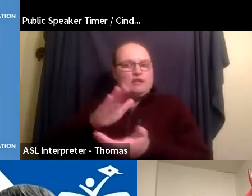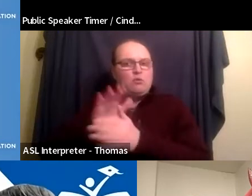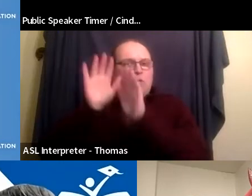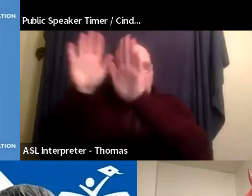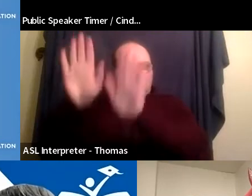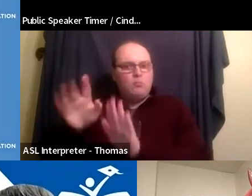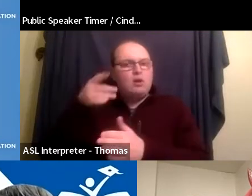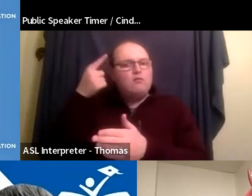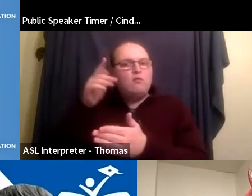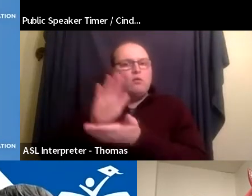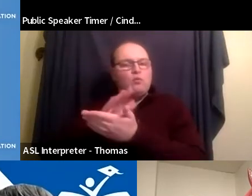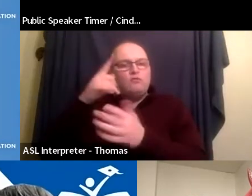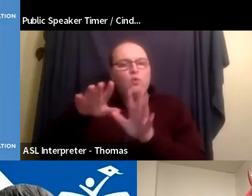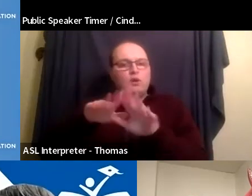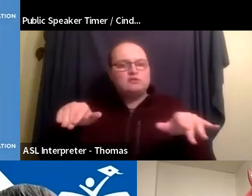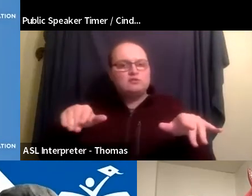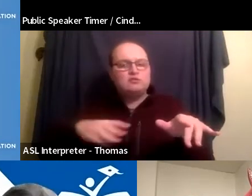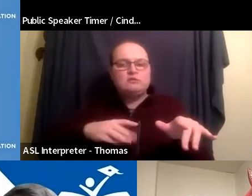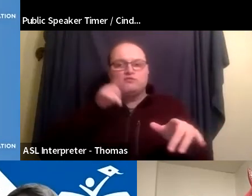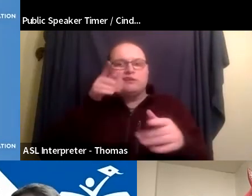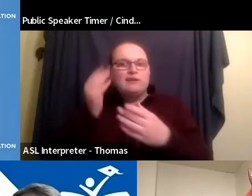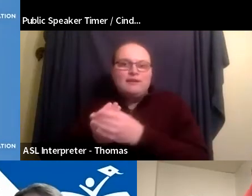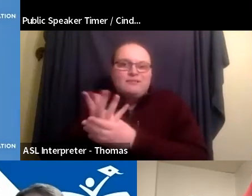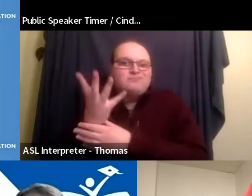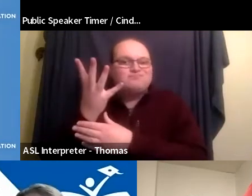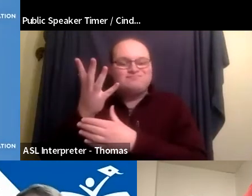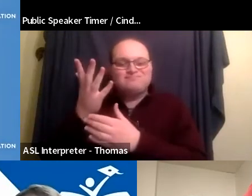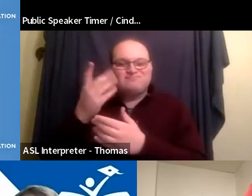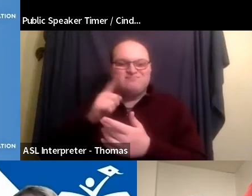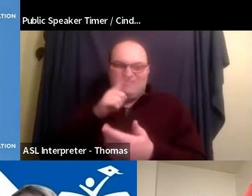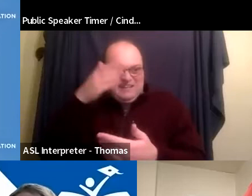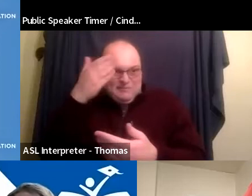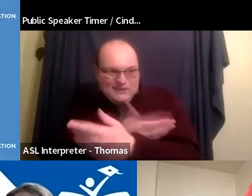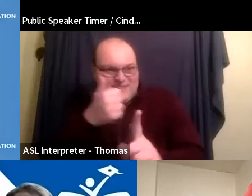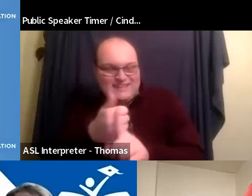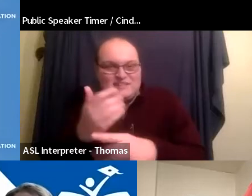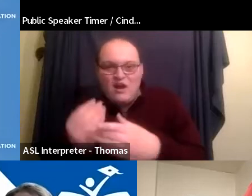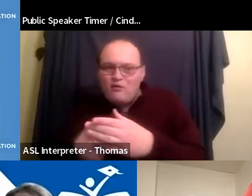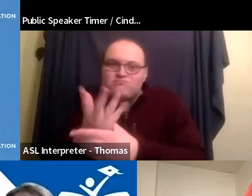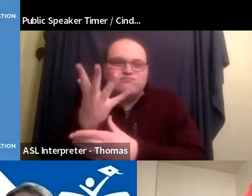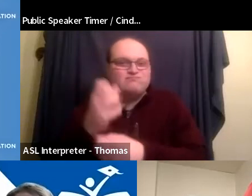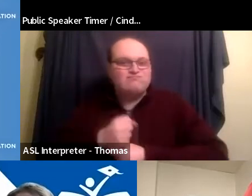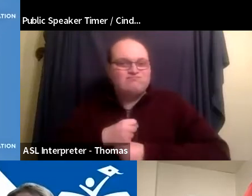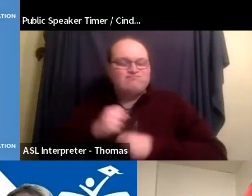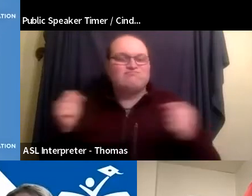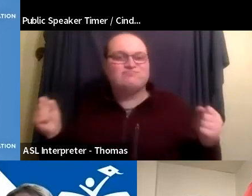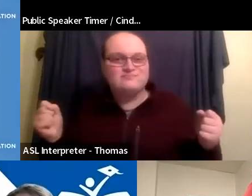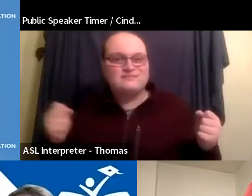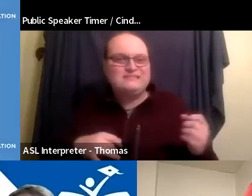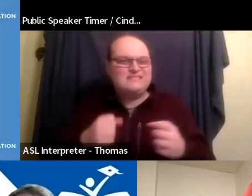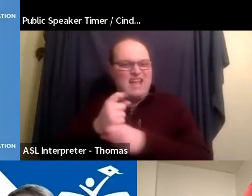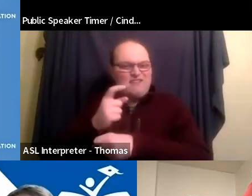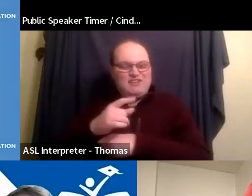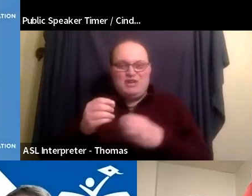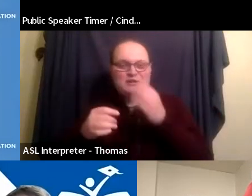the children. My children are really flourishing, especially my son. Every year he gets more and more confident.